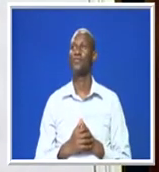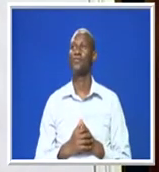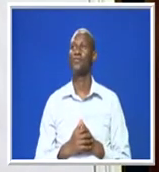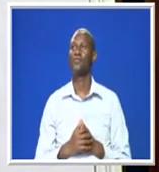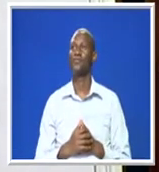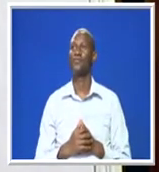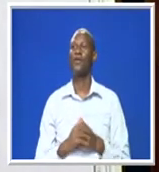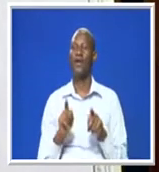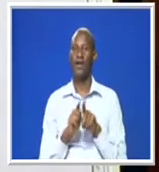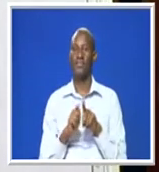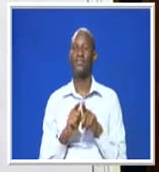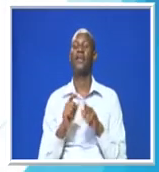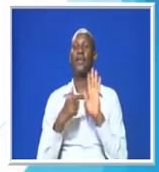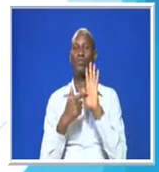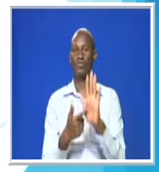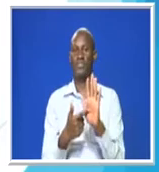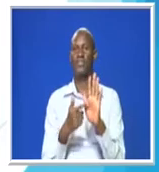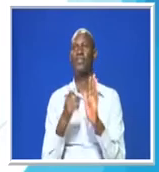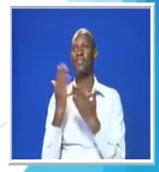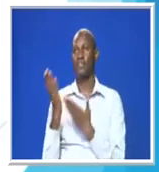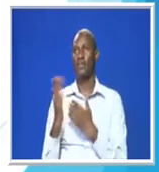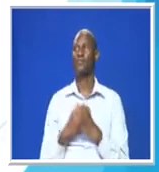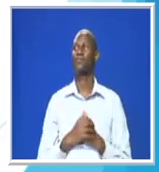5,600 as demonstrated in the slide there.